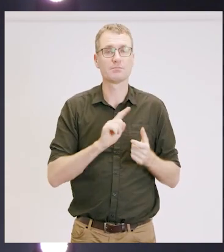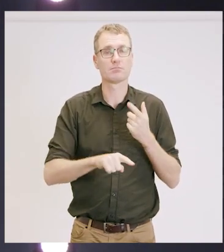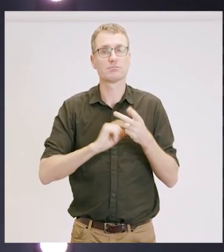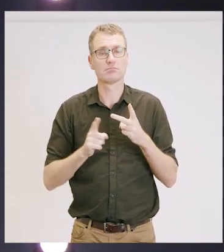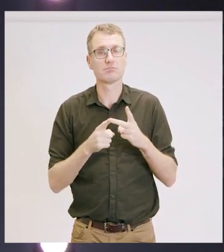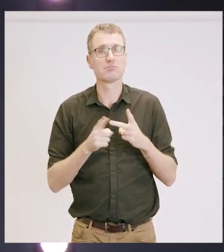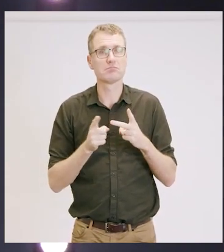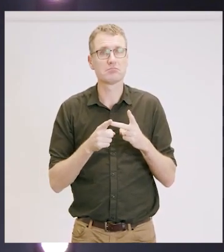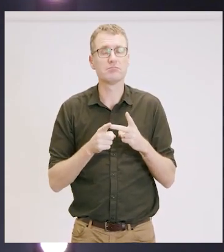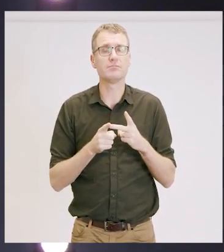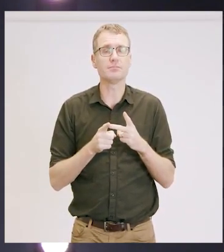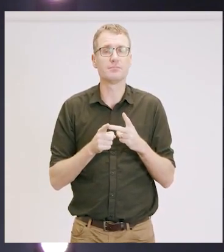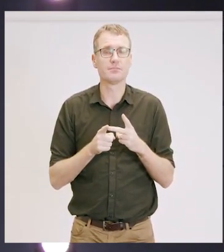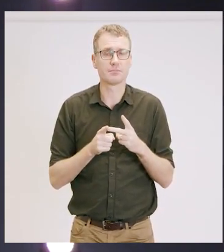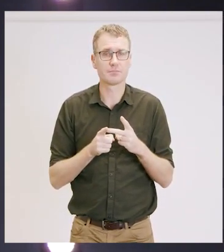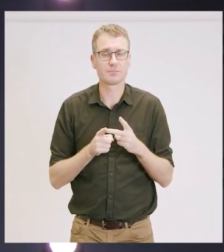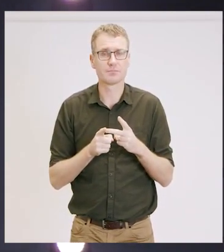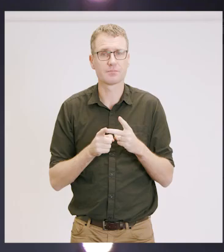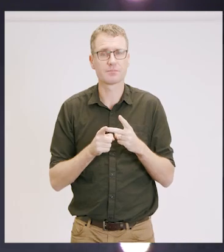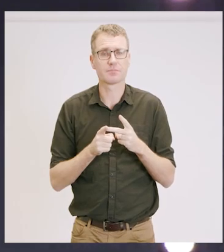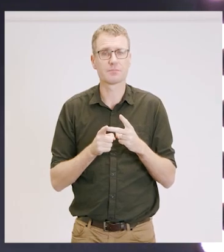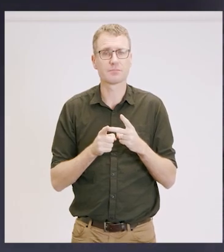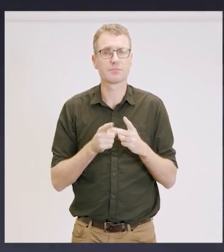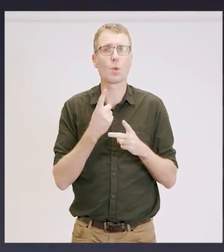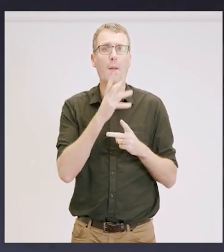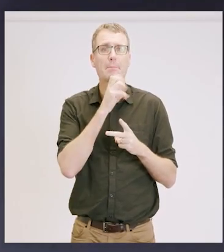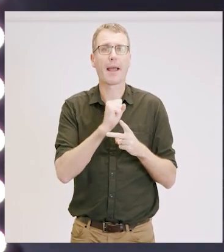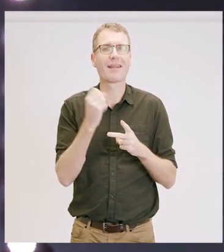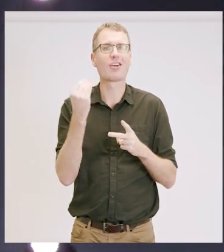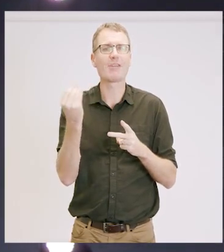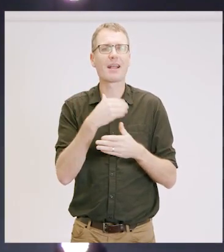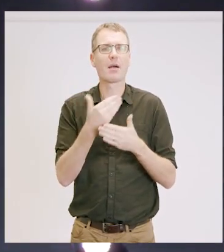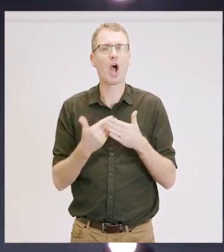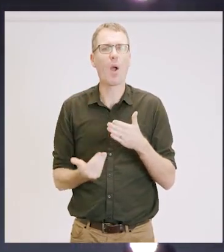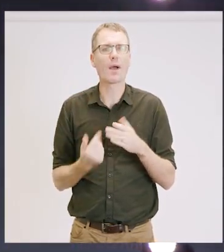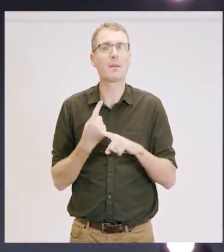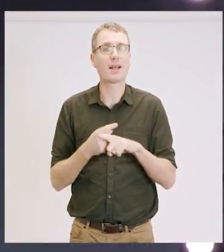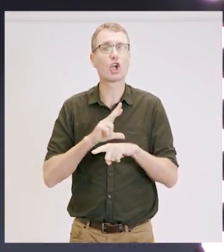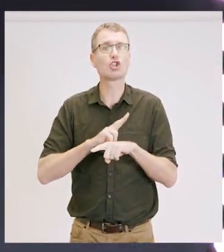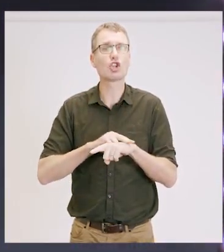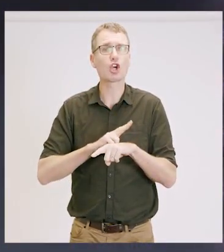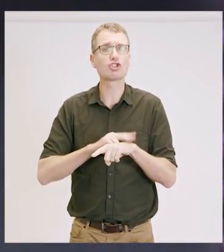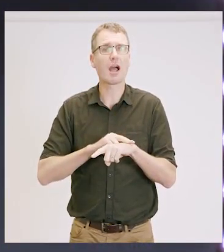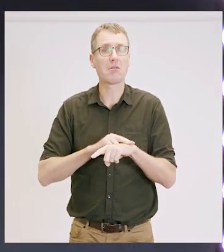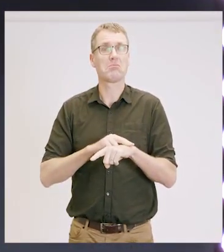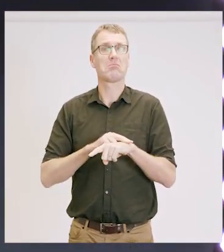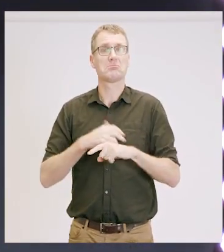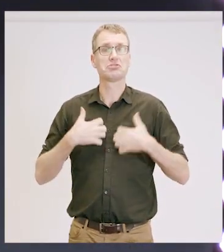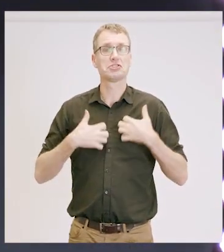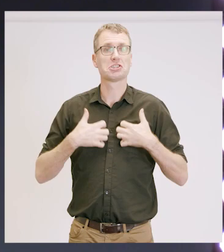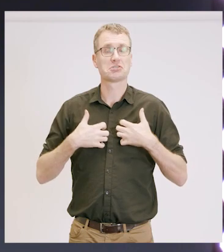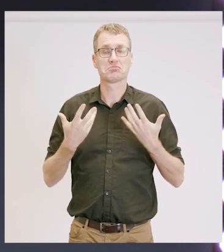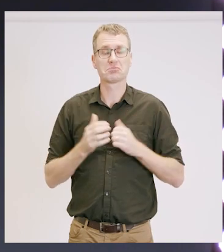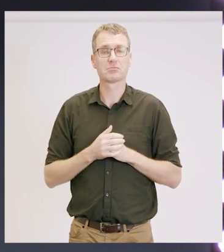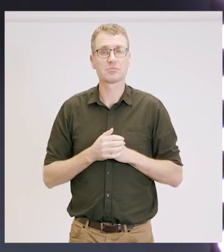Another one can be, in fact, I looked up this thing. There's a guy, a Greek poet and physician. Interesting the things